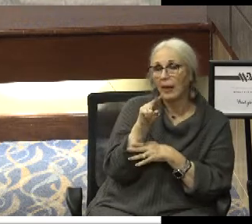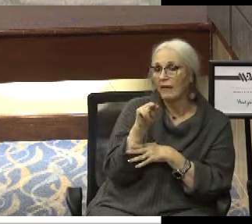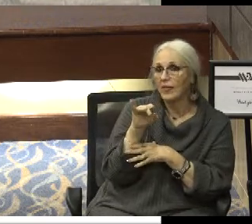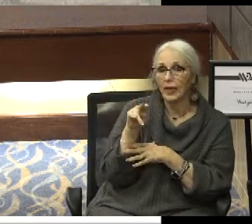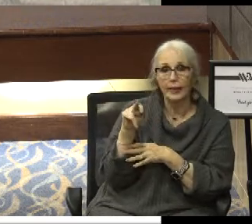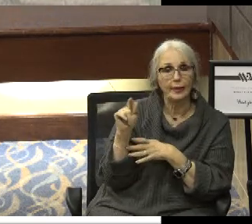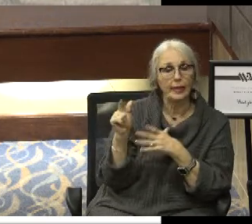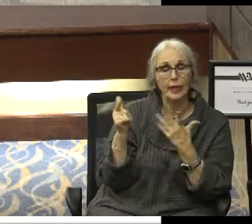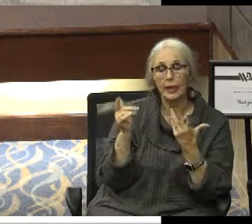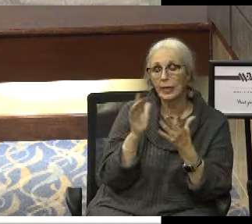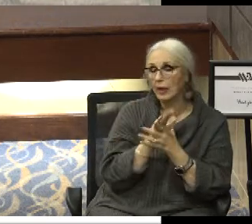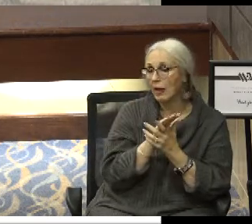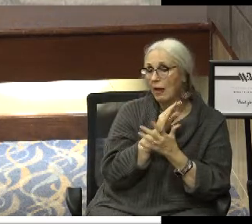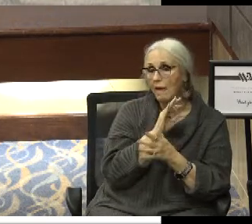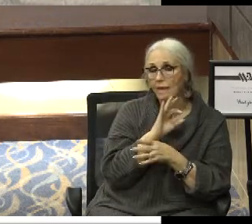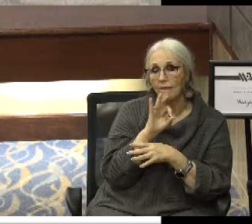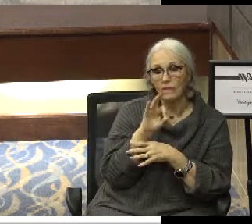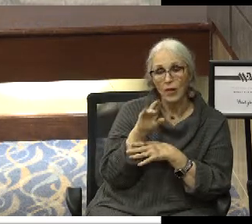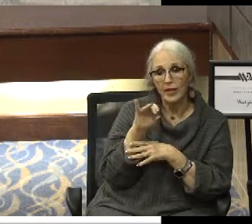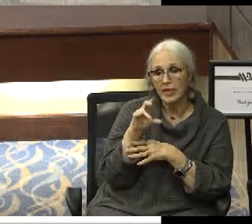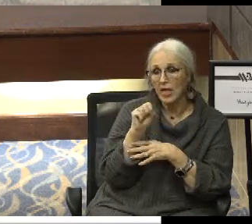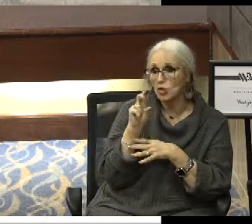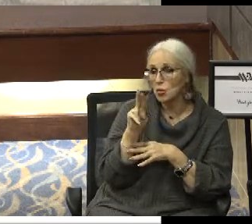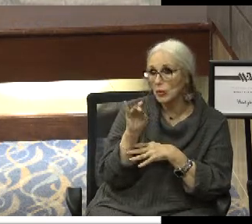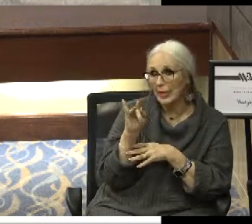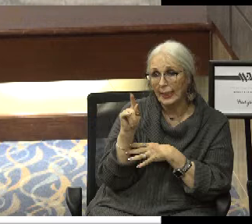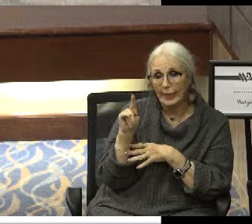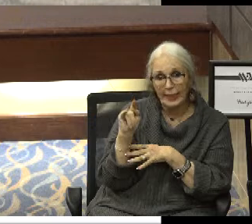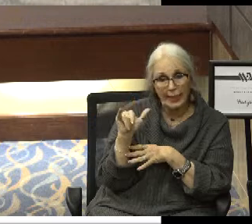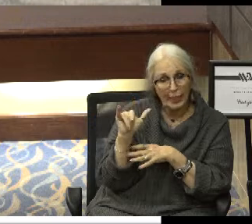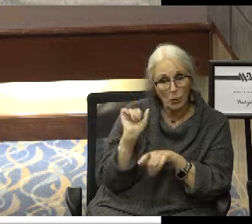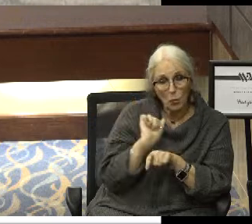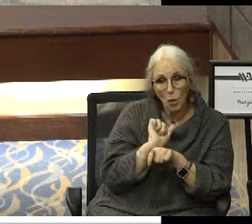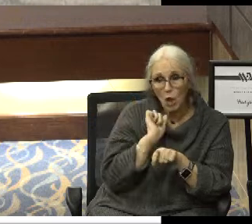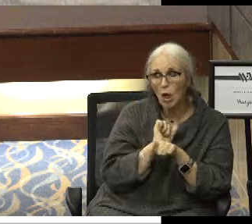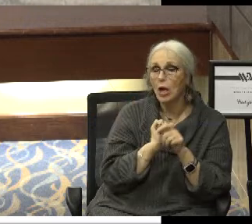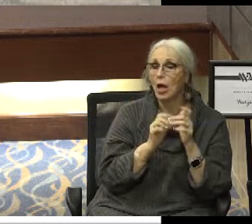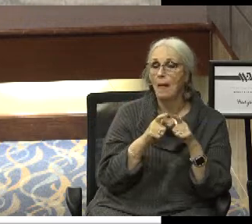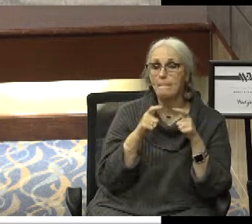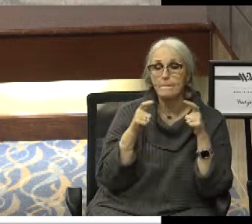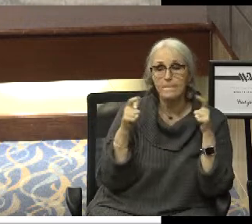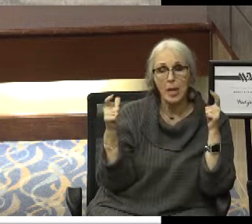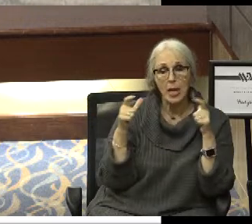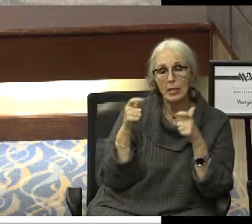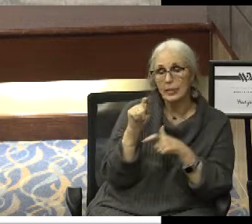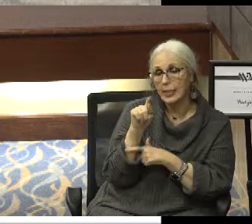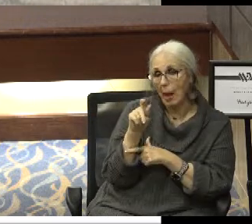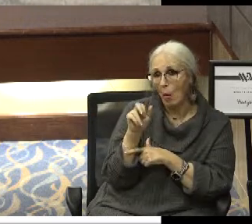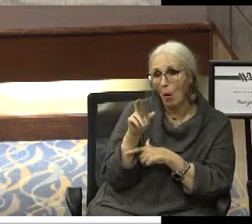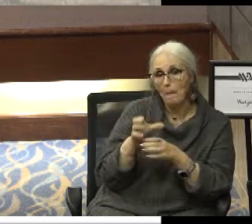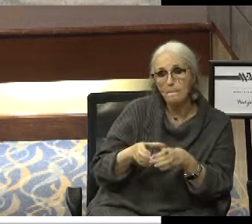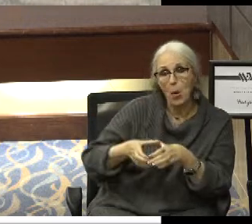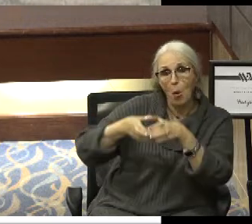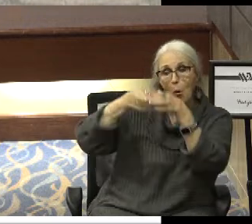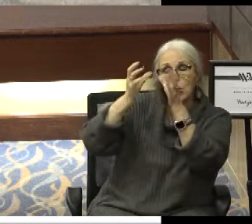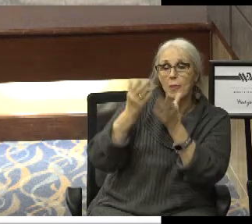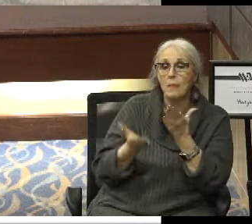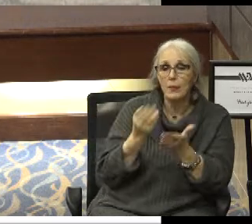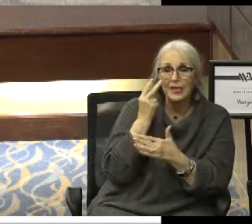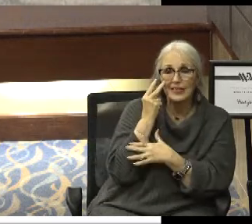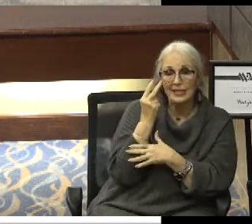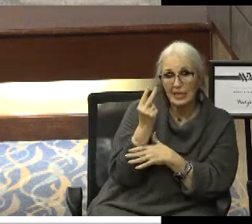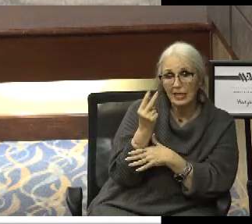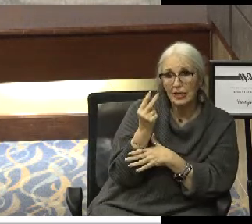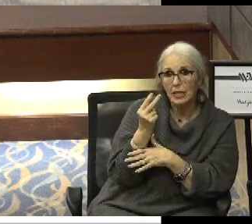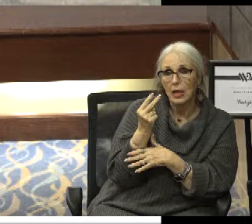as some of the franchise utility work is completed. The large power pole that you may have seen where the crossing of the